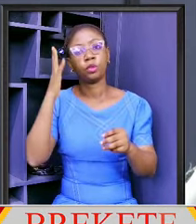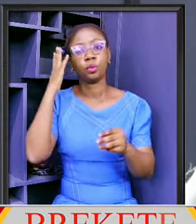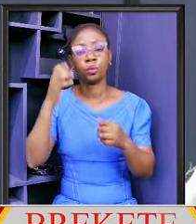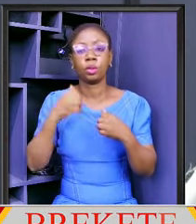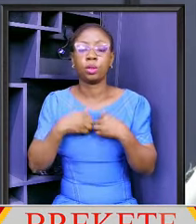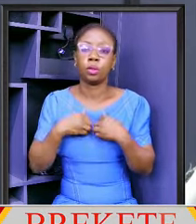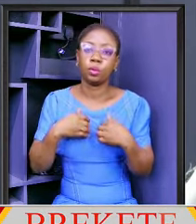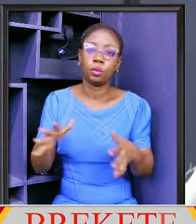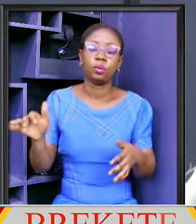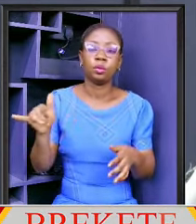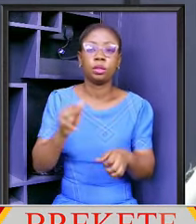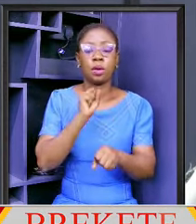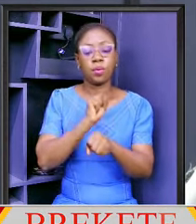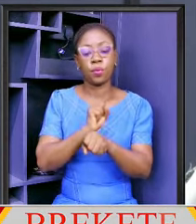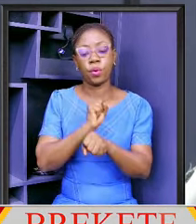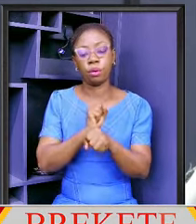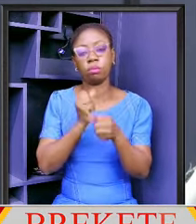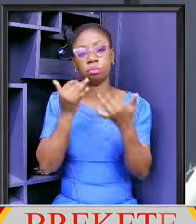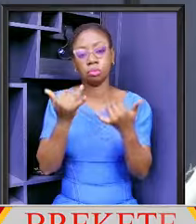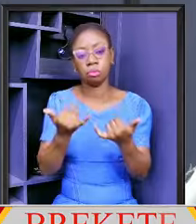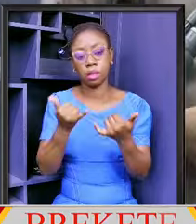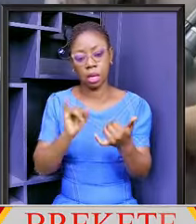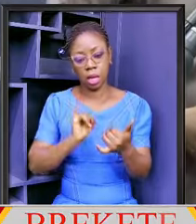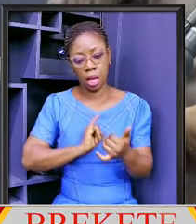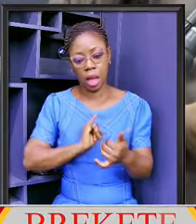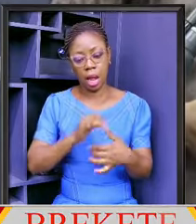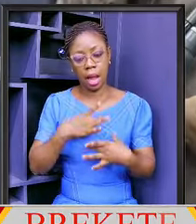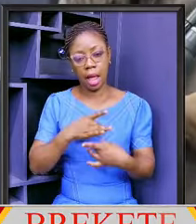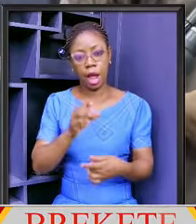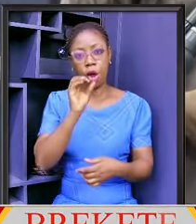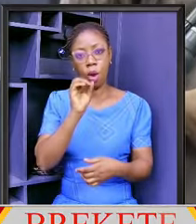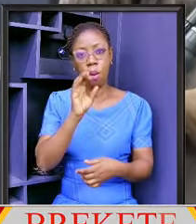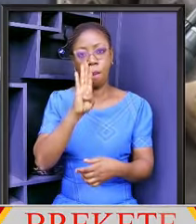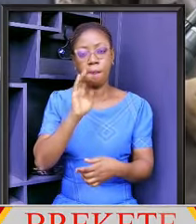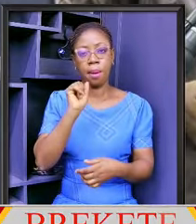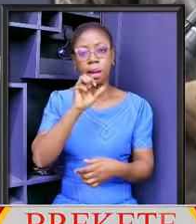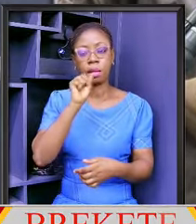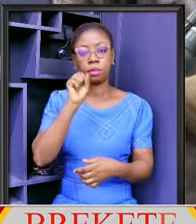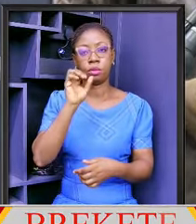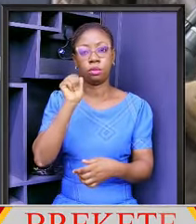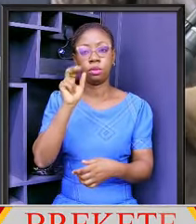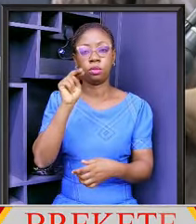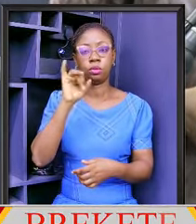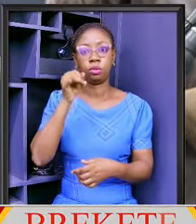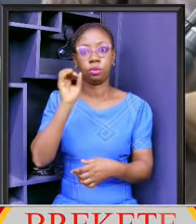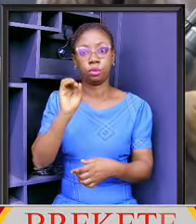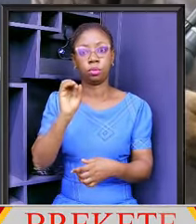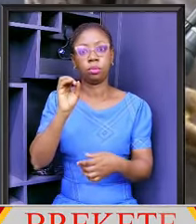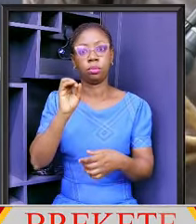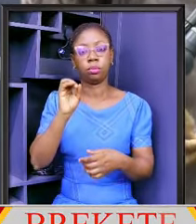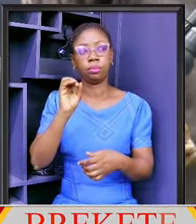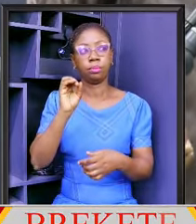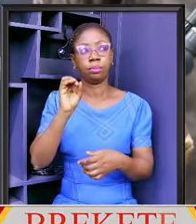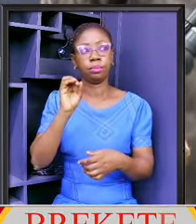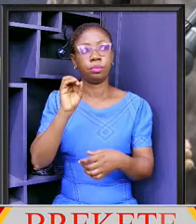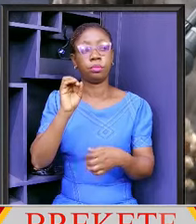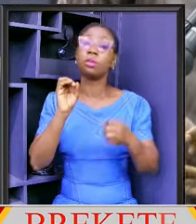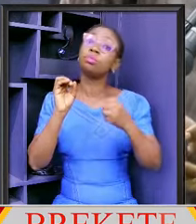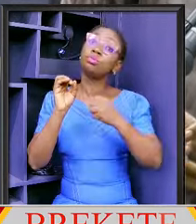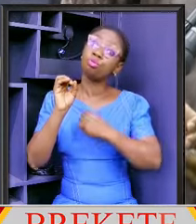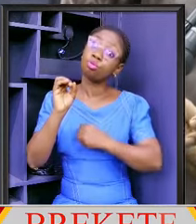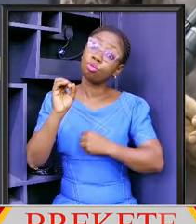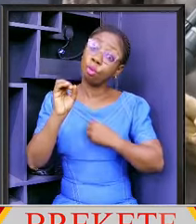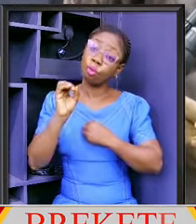I like Obasanjo for one thing, not because they no thief money during time. Obasanjo they address